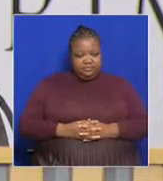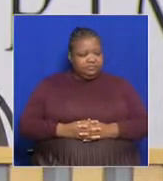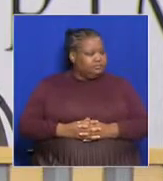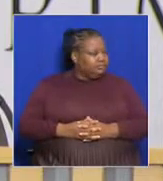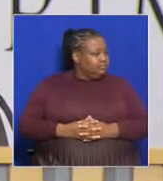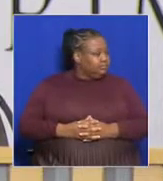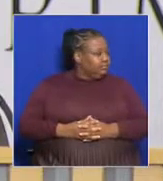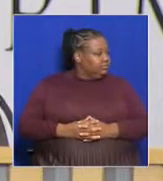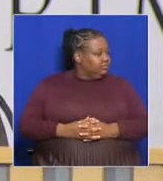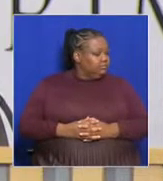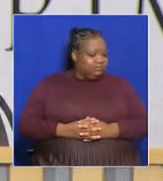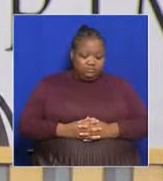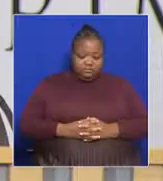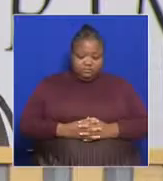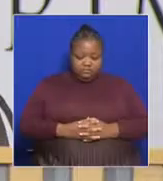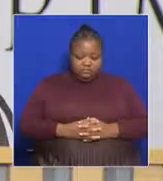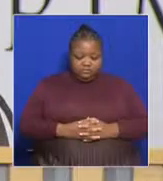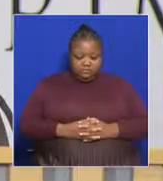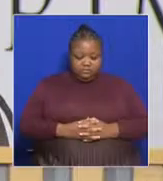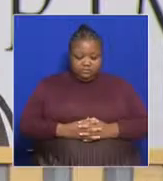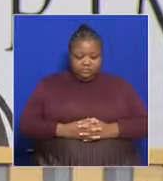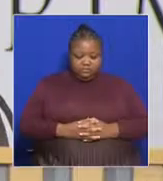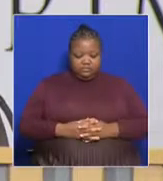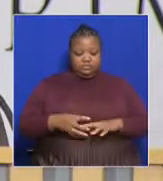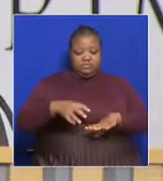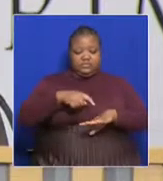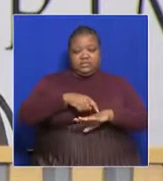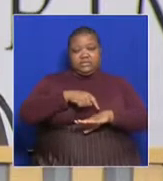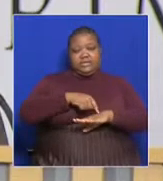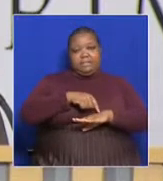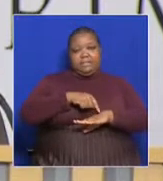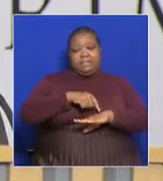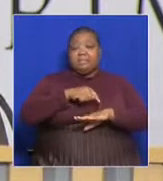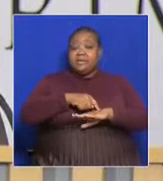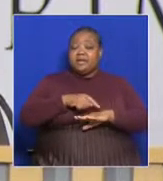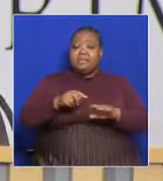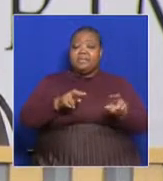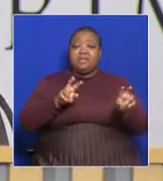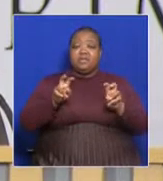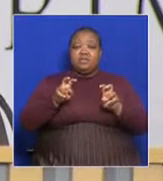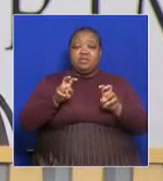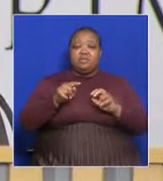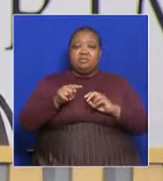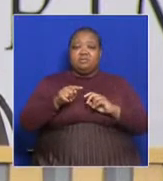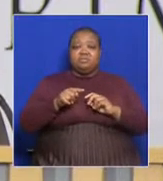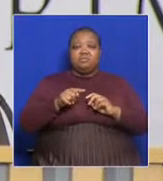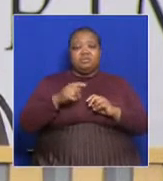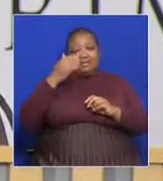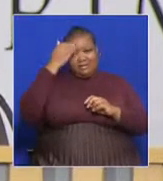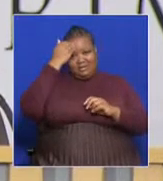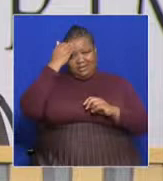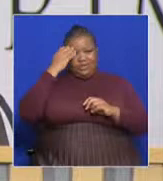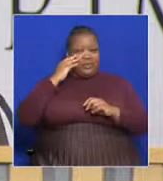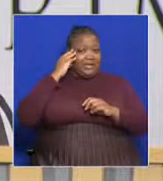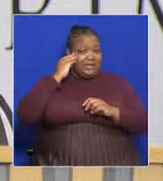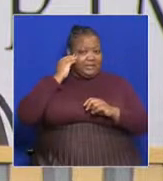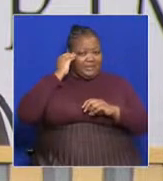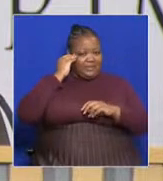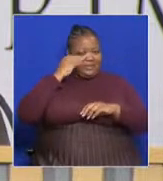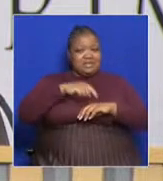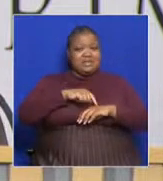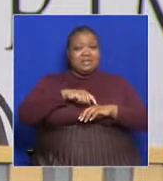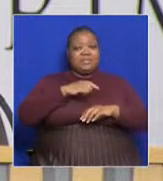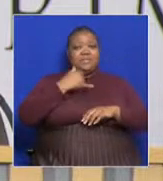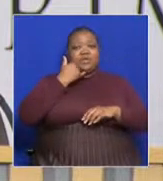It's the time issue. That's all I can say. Tell me about the time issue. Just that I know in experience, by the time you call a certain commander, then